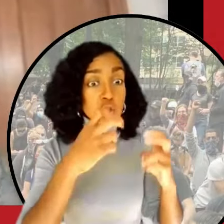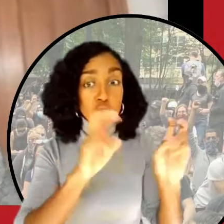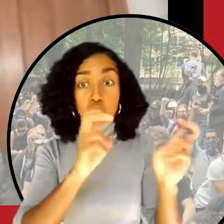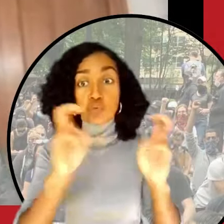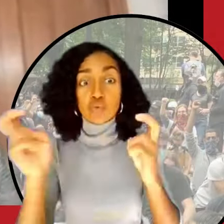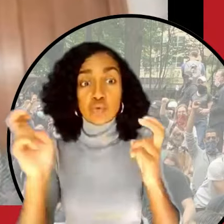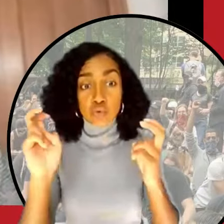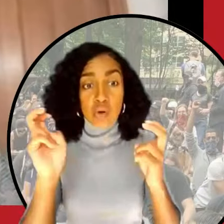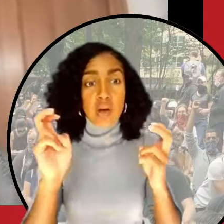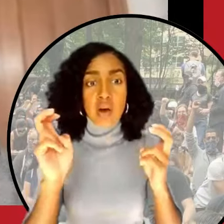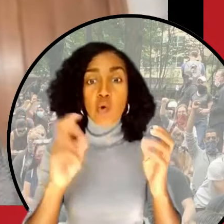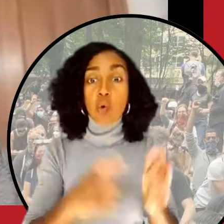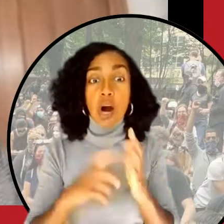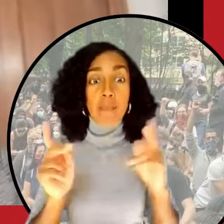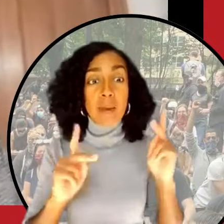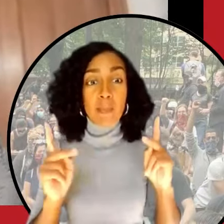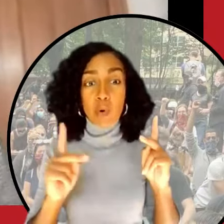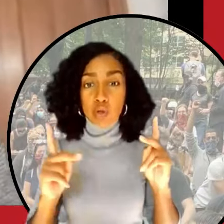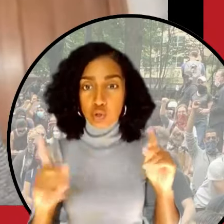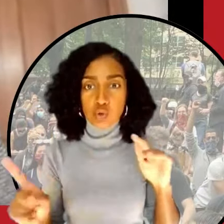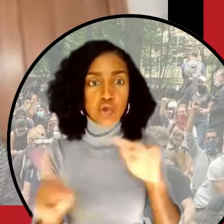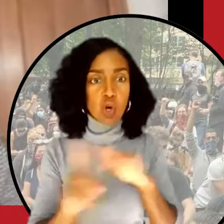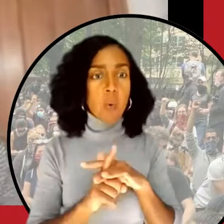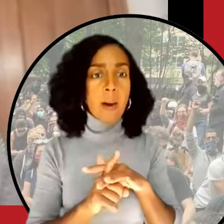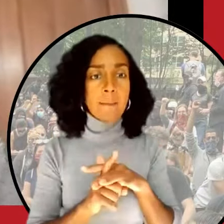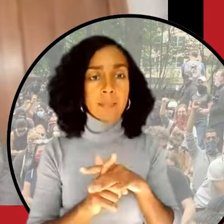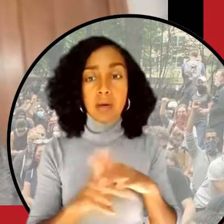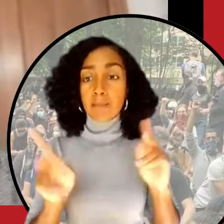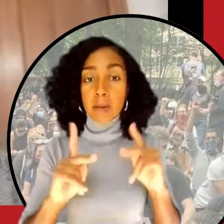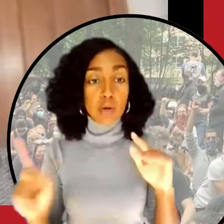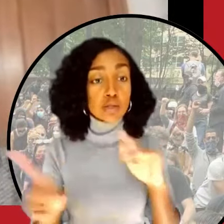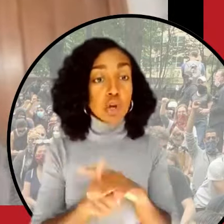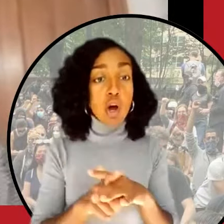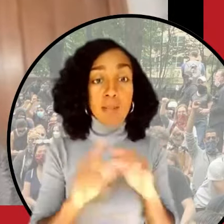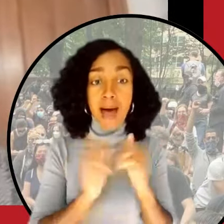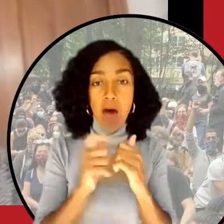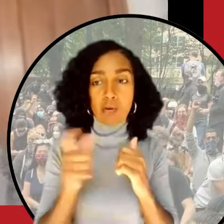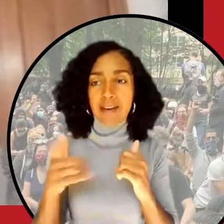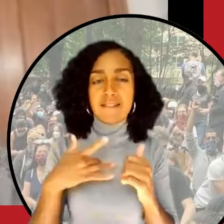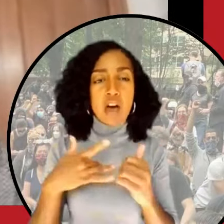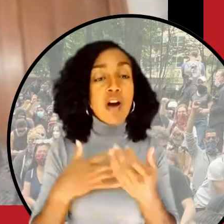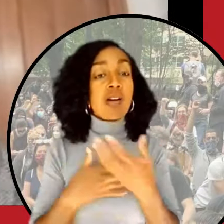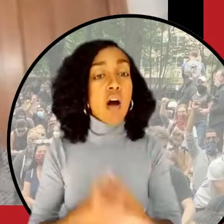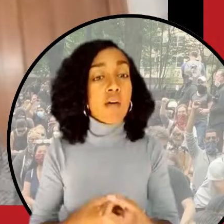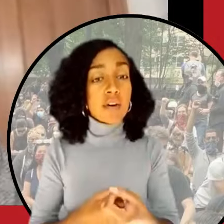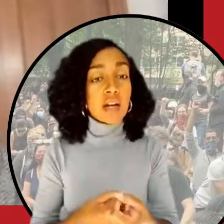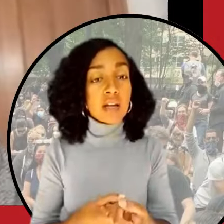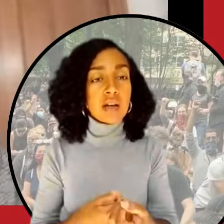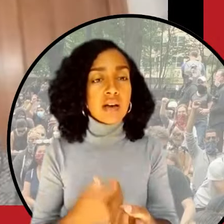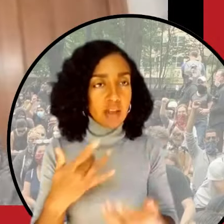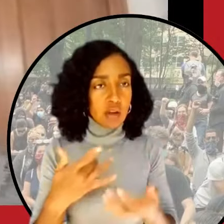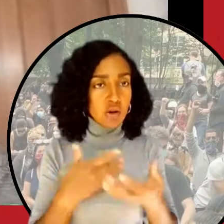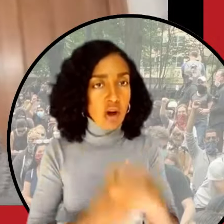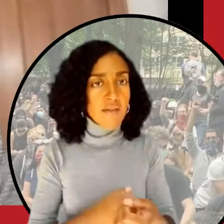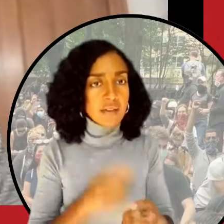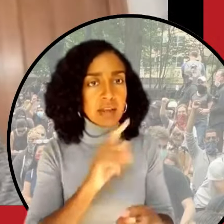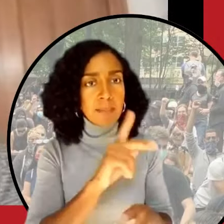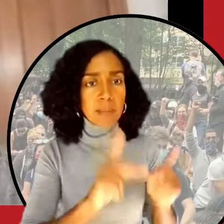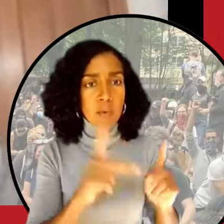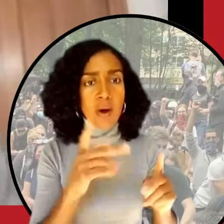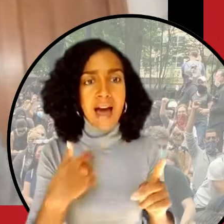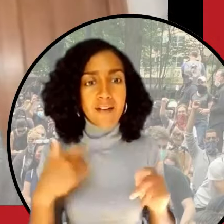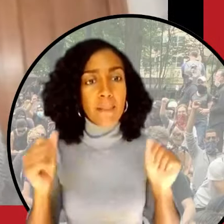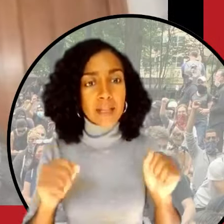feel confident enough that ordinary people have the capacity to govern. The politics shouldn't just